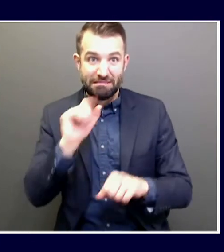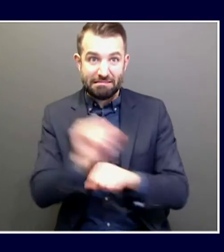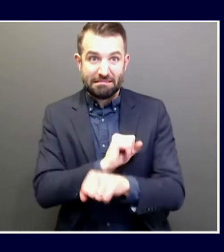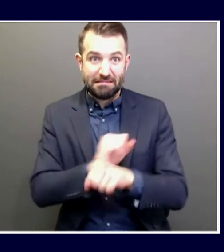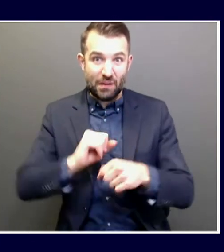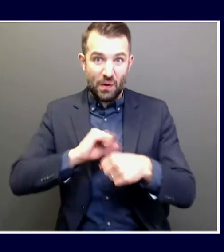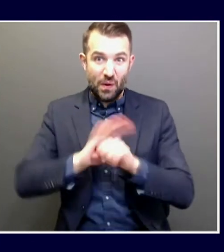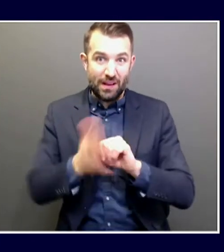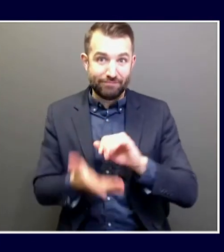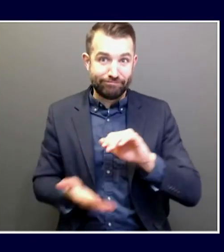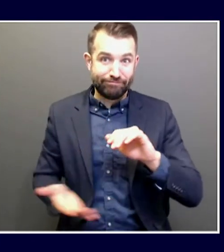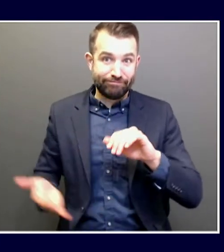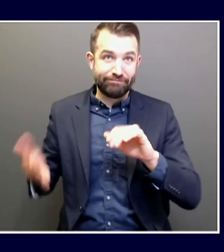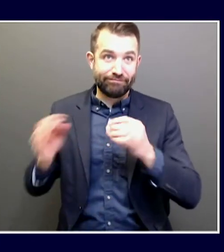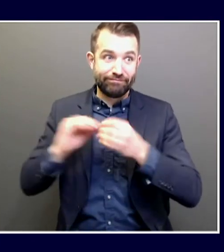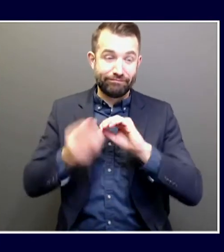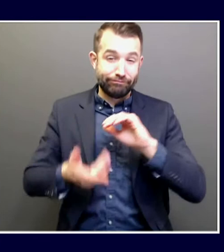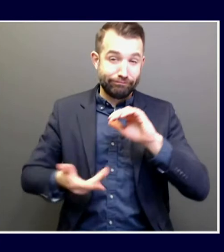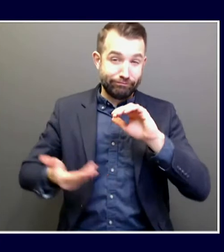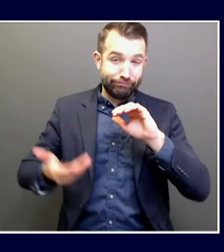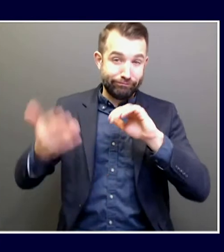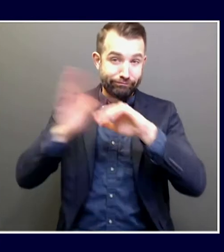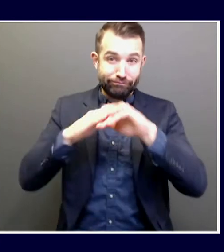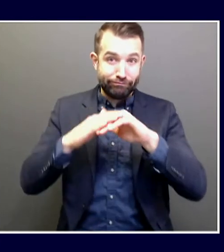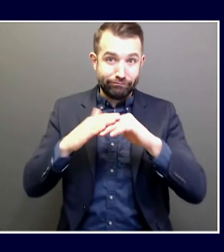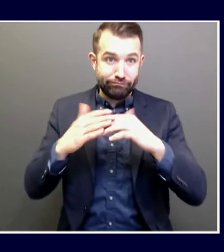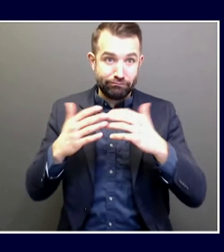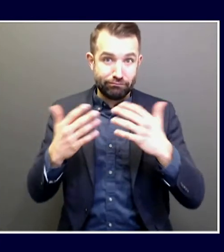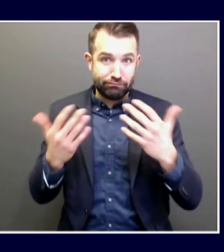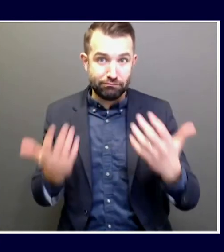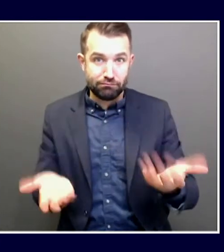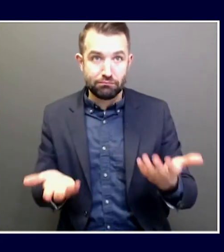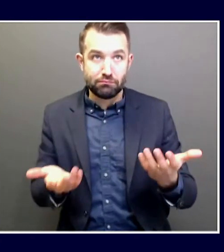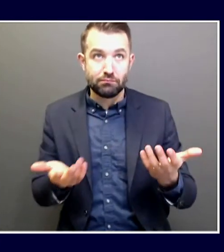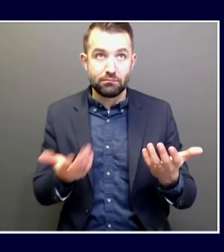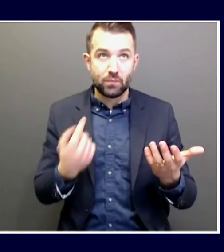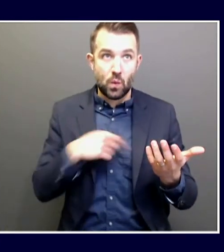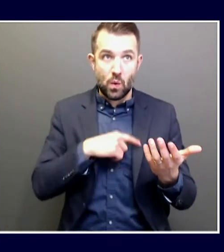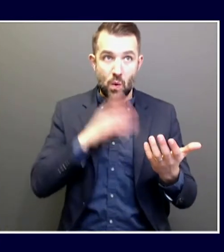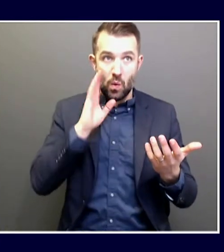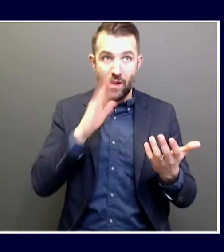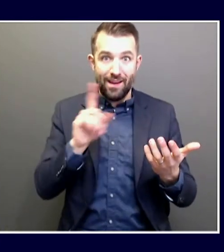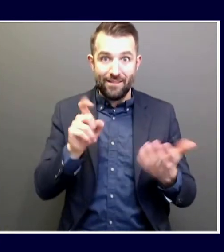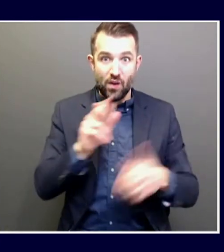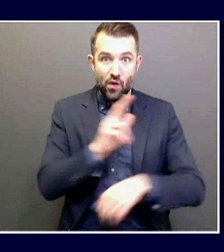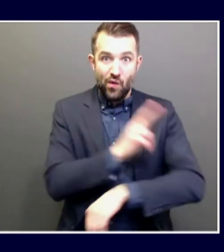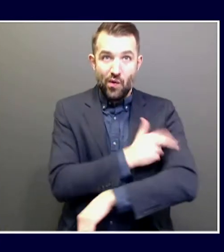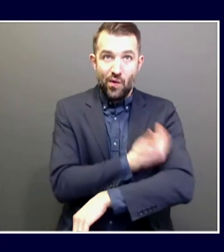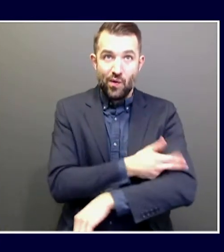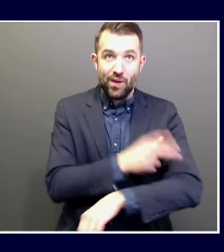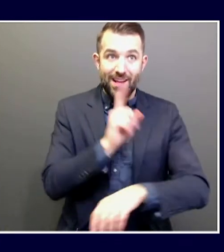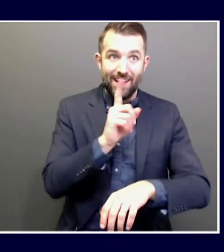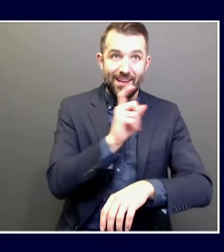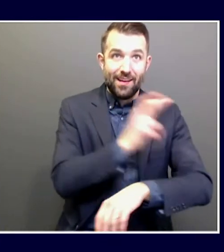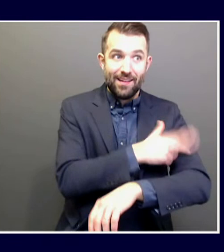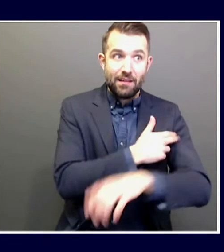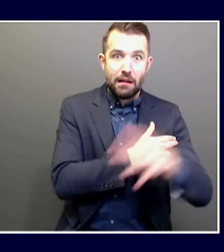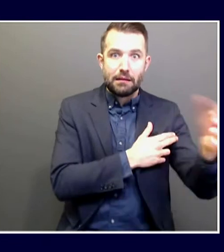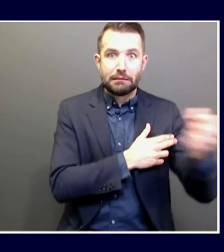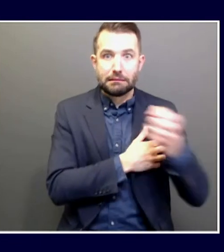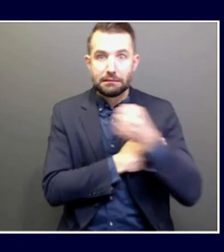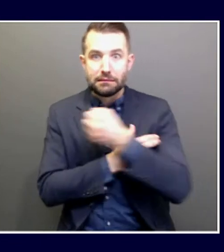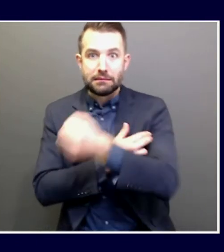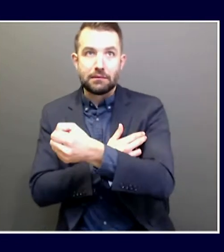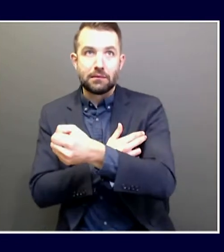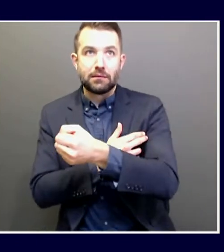hospitals, part of our solution is to move people out of hospitals who don't need to be there. So hospital decompression is